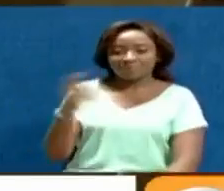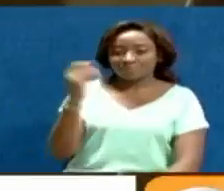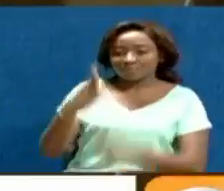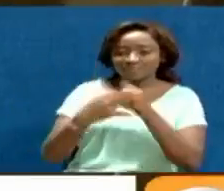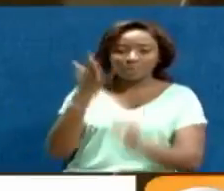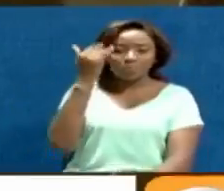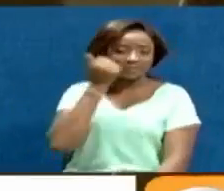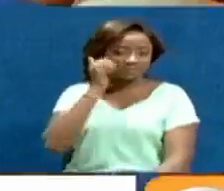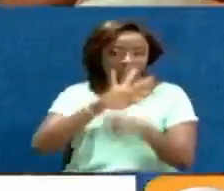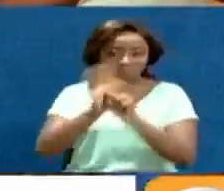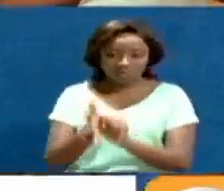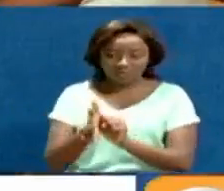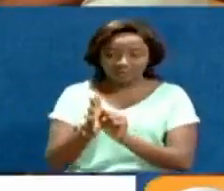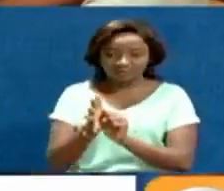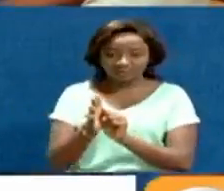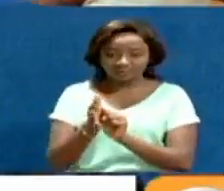the COVID-19 outbreak.